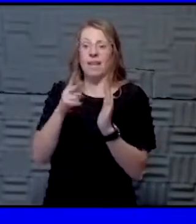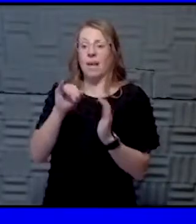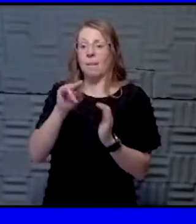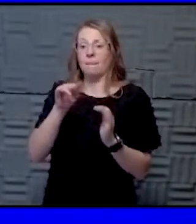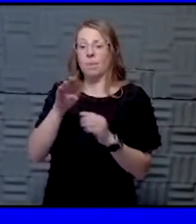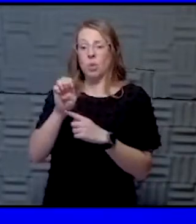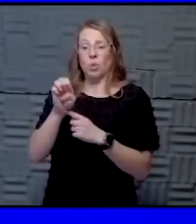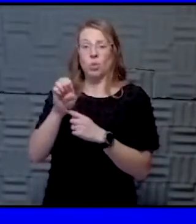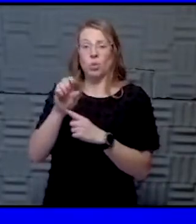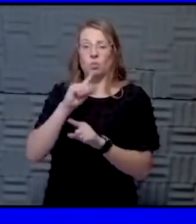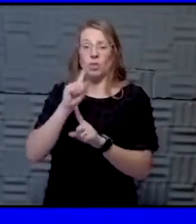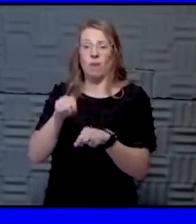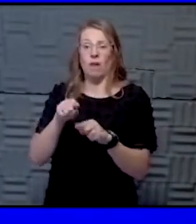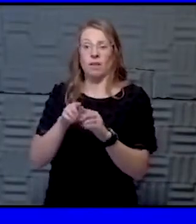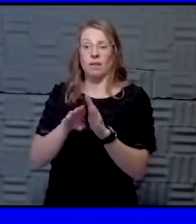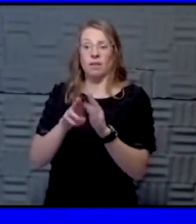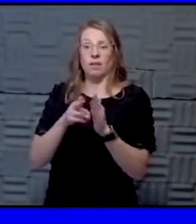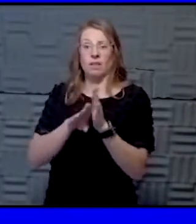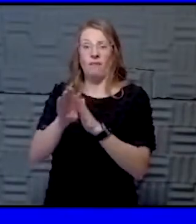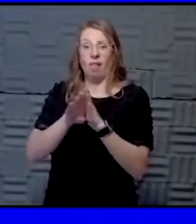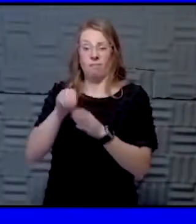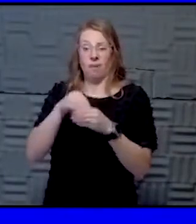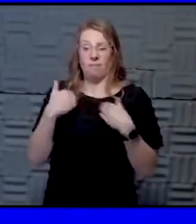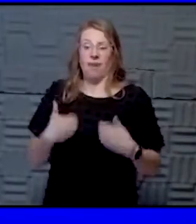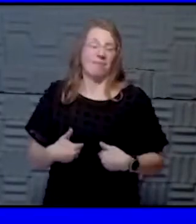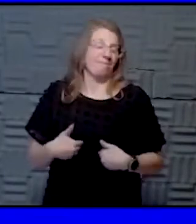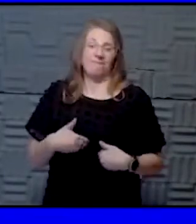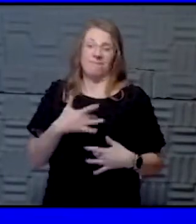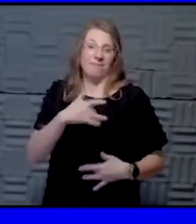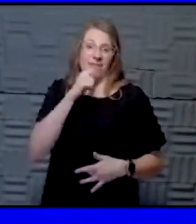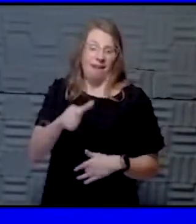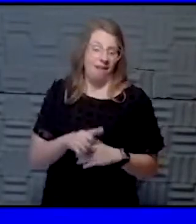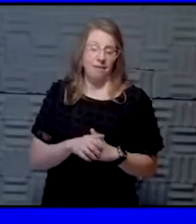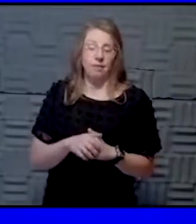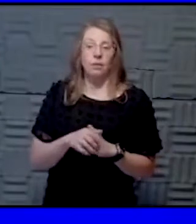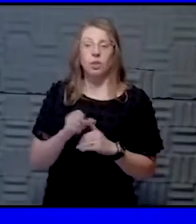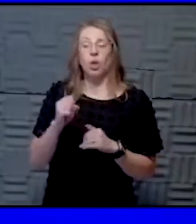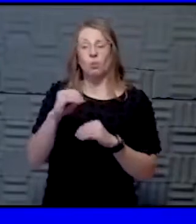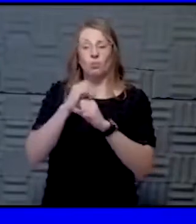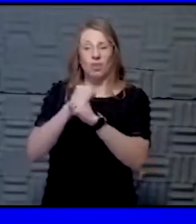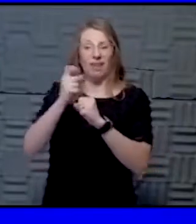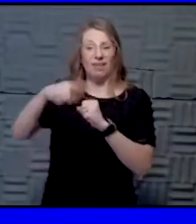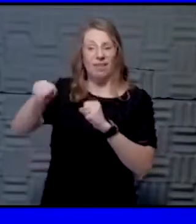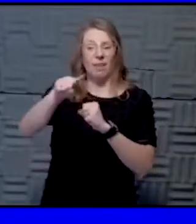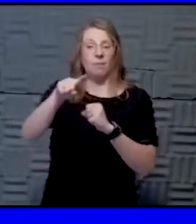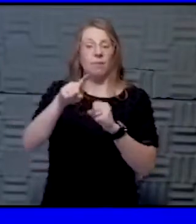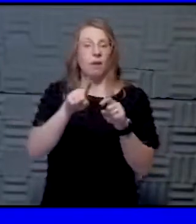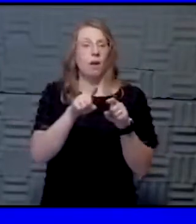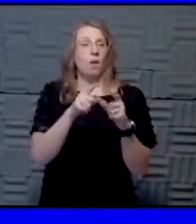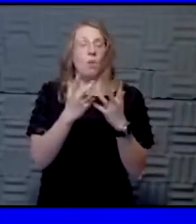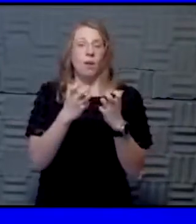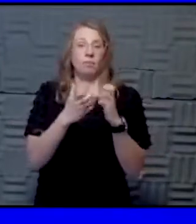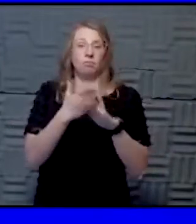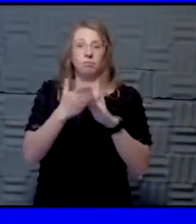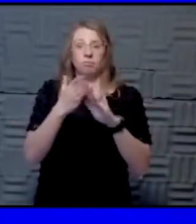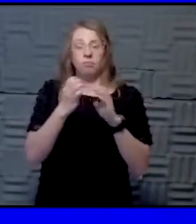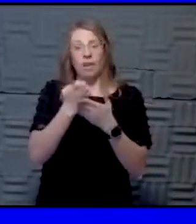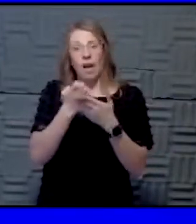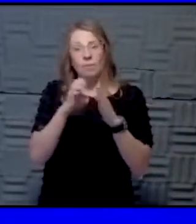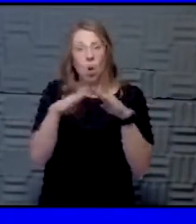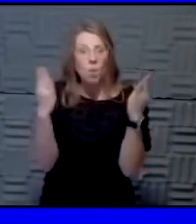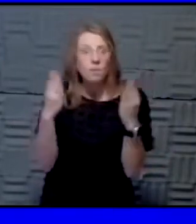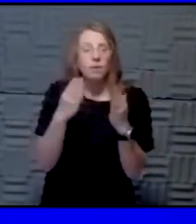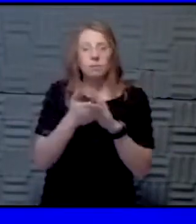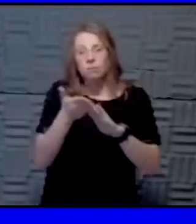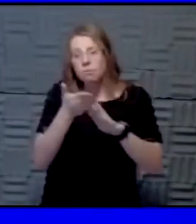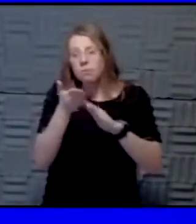are patients who are at risk that are out there as well. But also for you individually to be able to keep those things open, keep the economy open, continue to be able